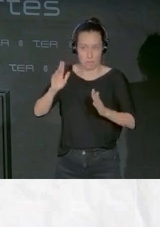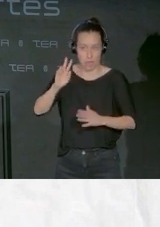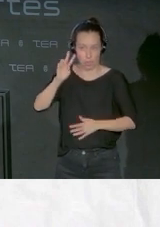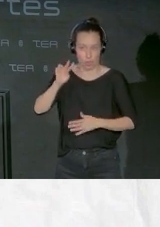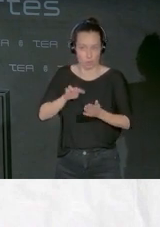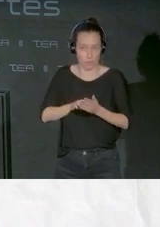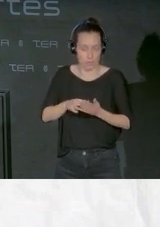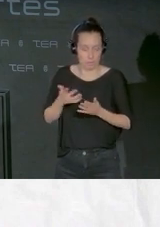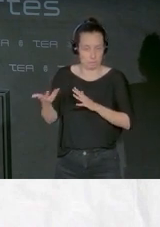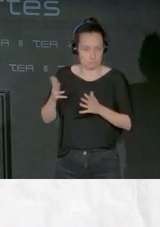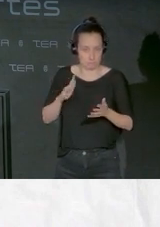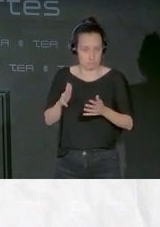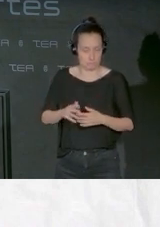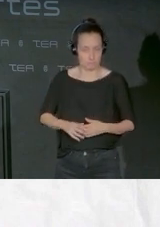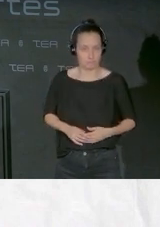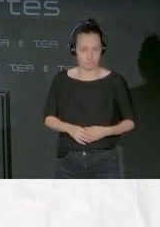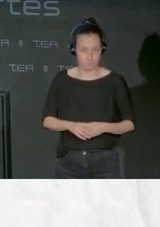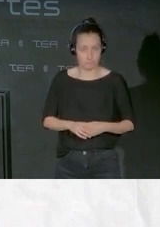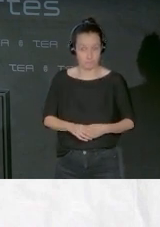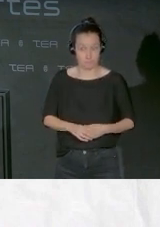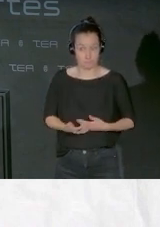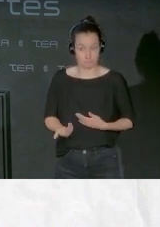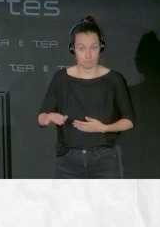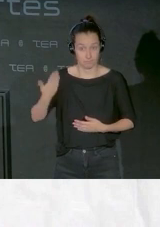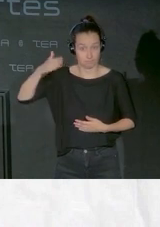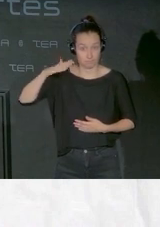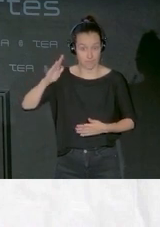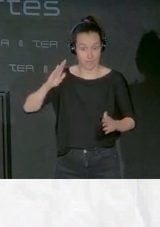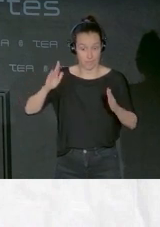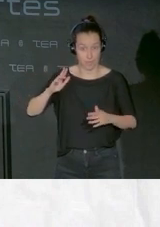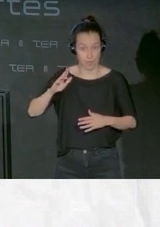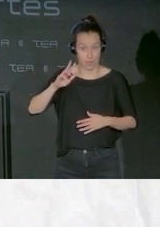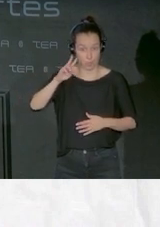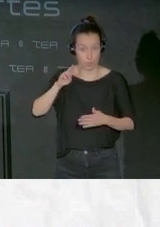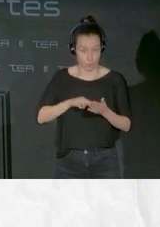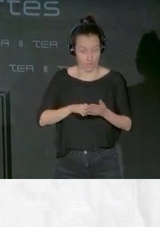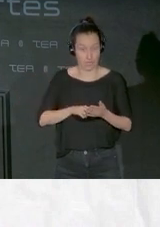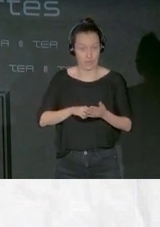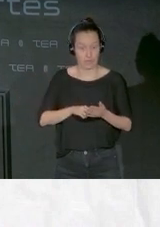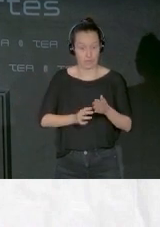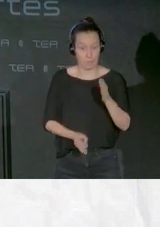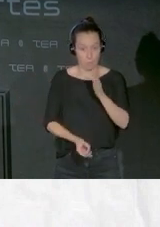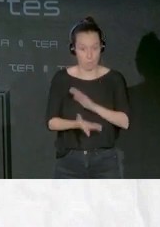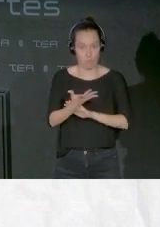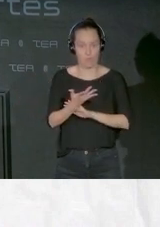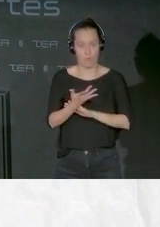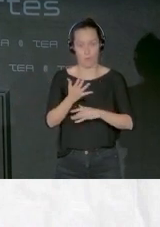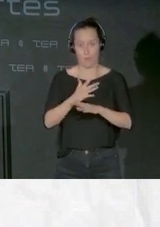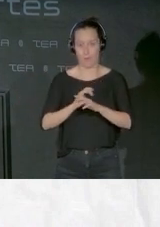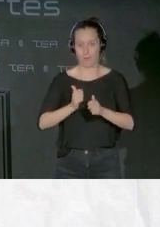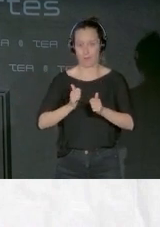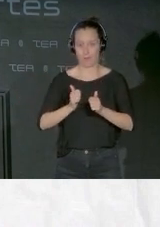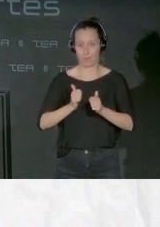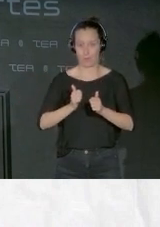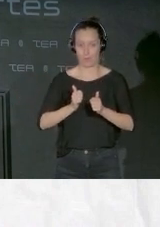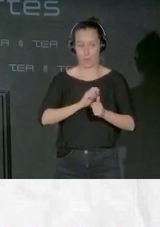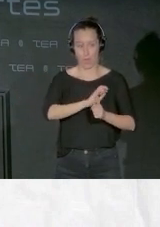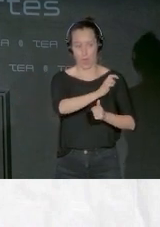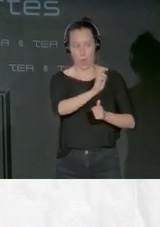example, copycat games, so games that are cloning the content of another game and that are also released on